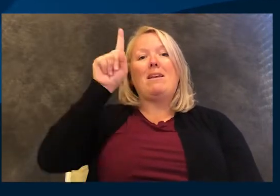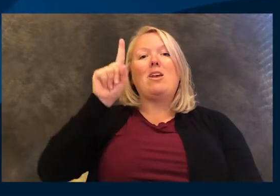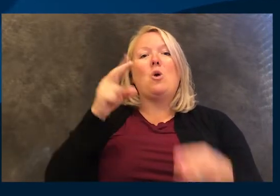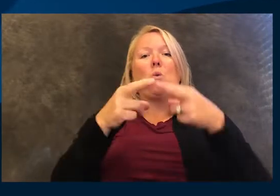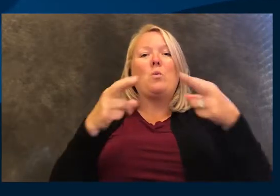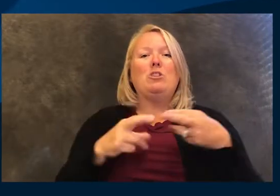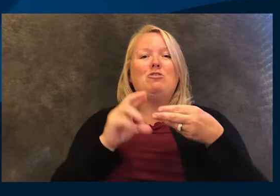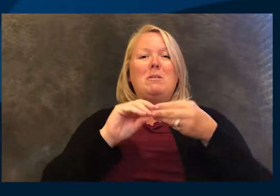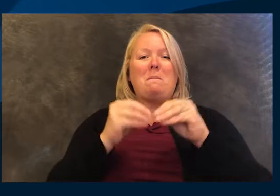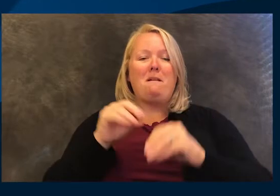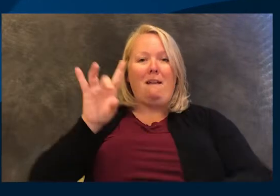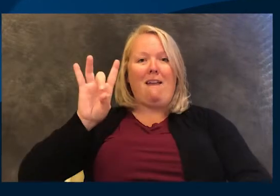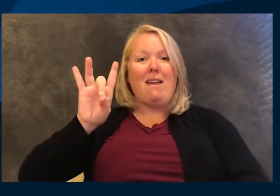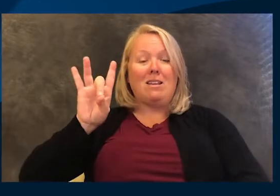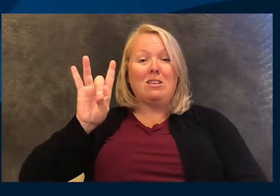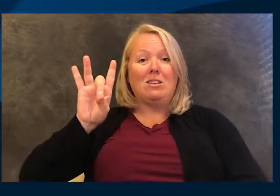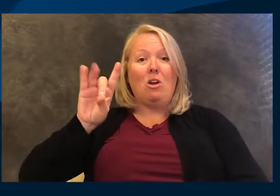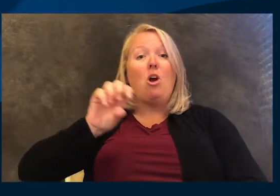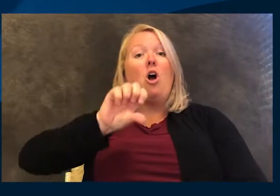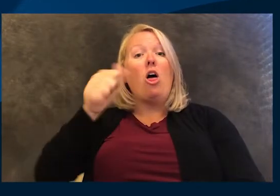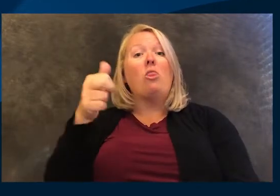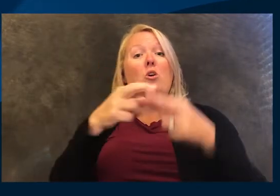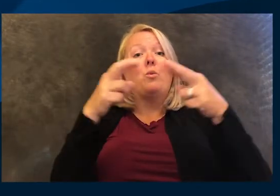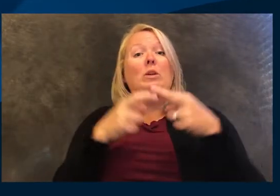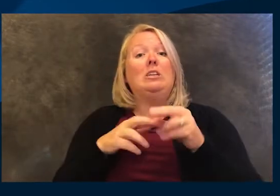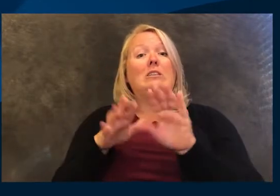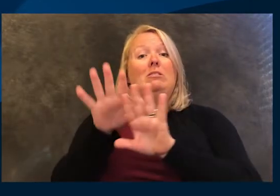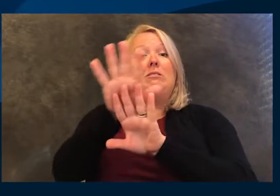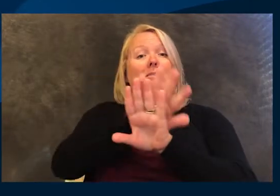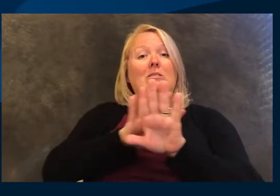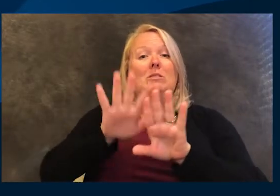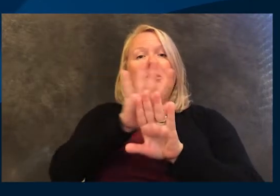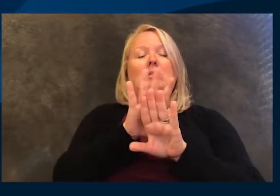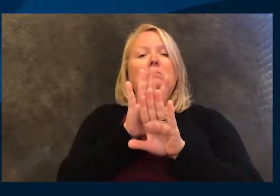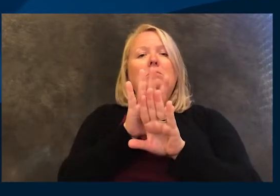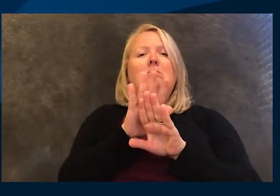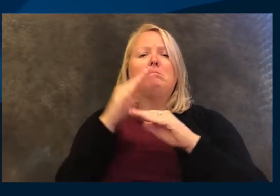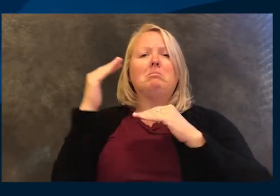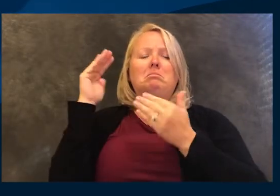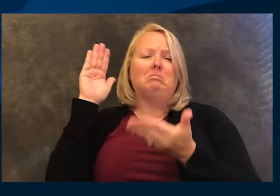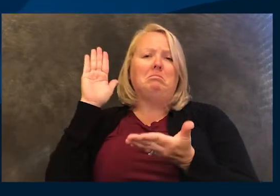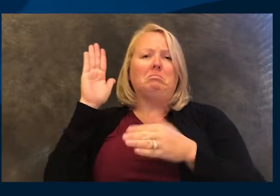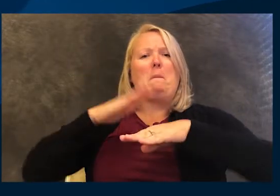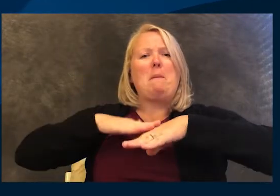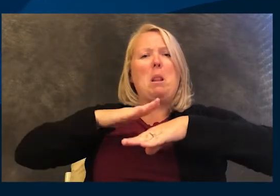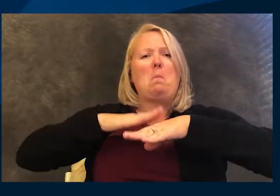8. The rest of the regions in the state showed minimal growth.